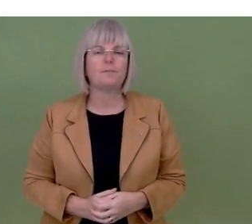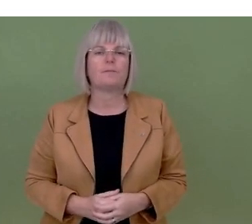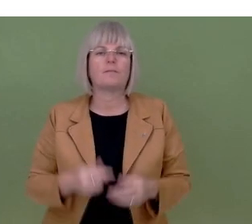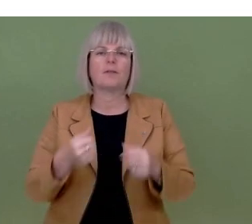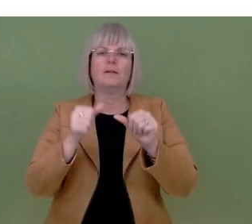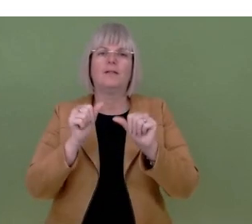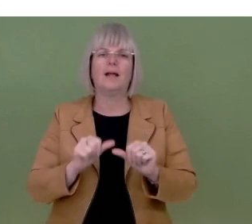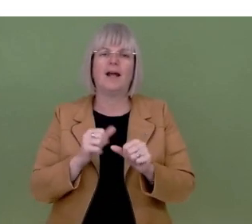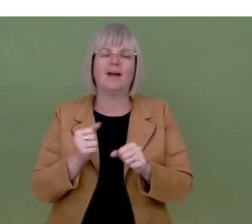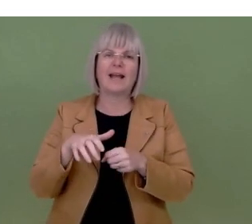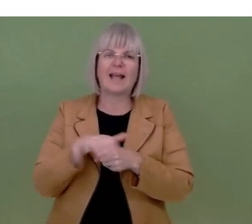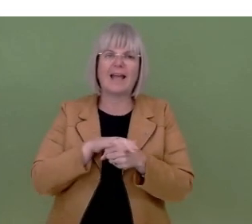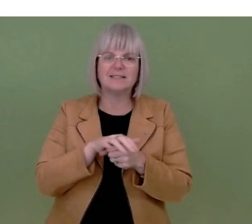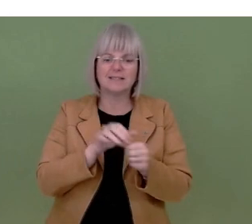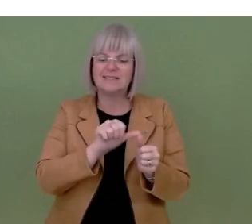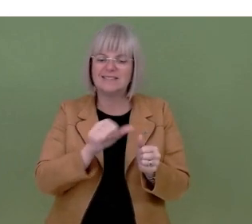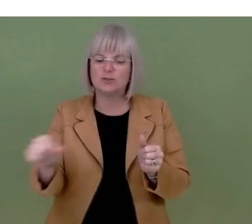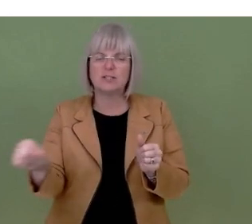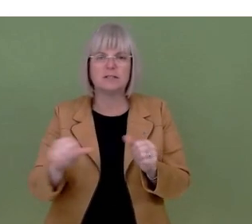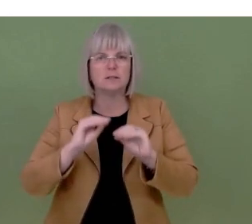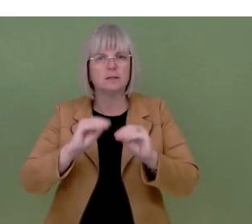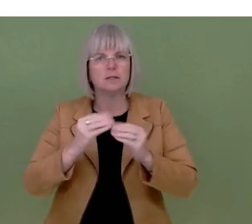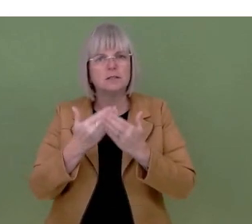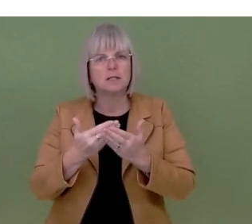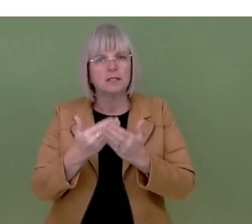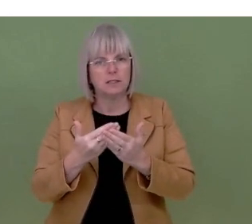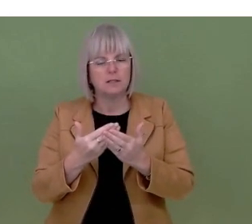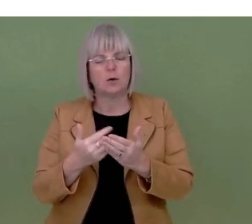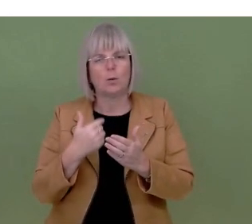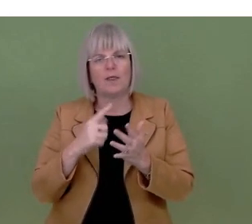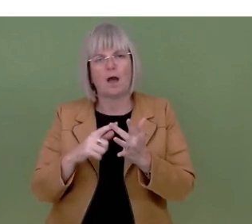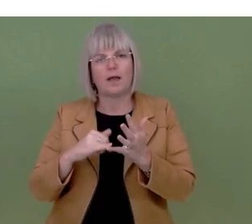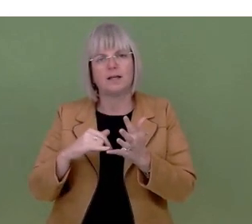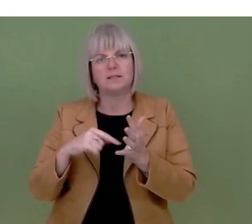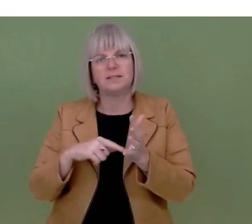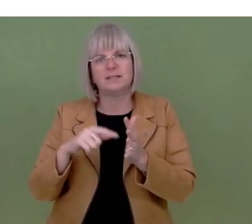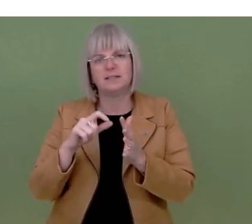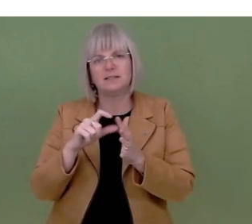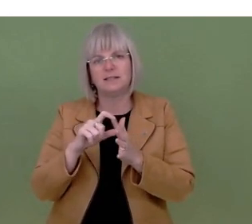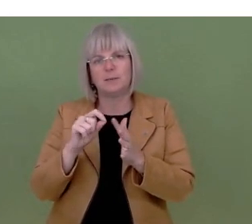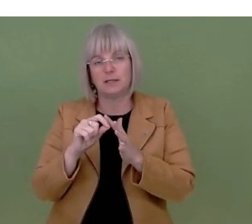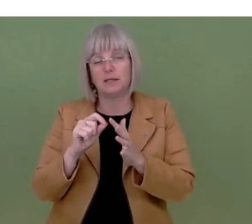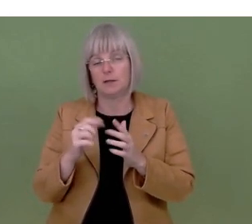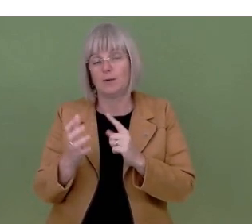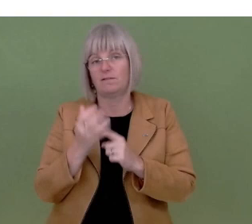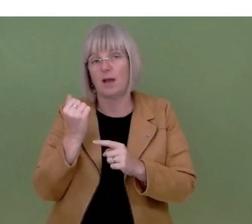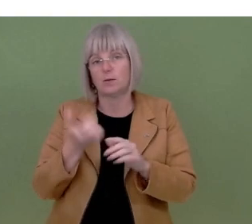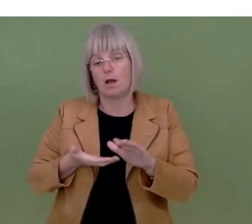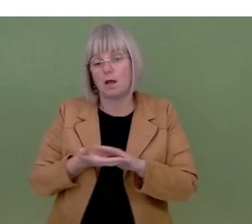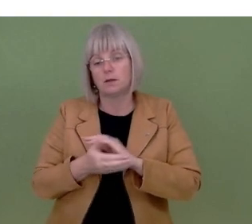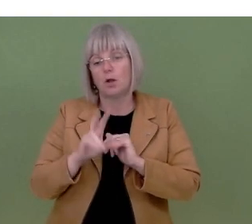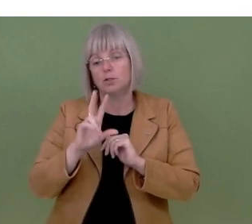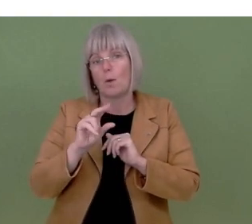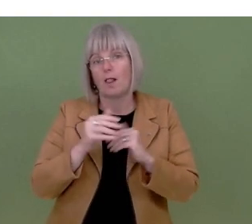study evaluating our psychotherapy option with ISTDP, and we were pleased to find that in less than 12 sessions, this was leading to